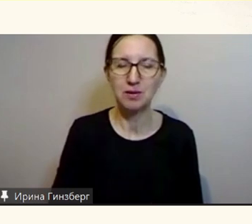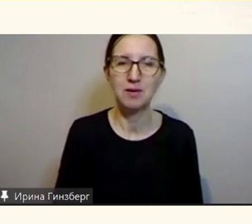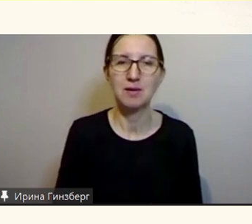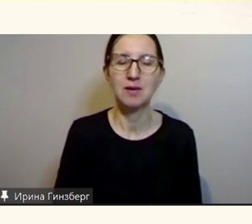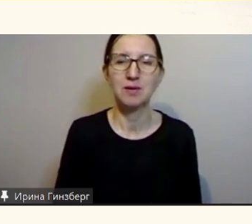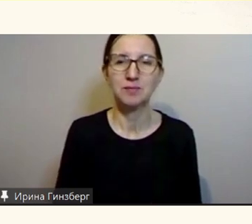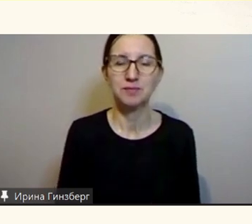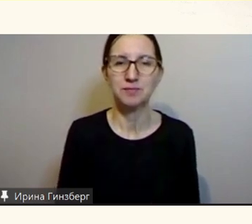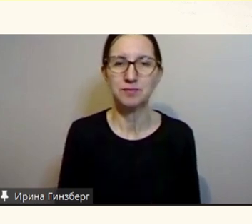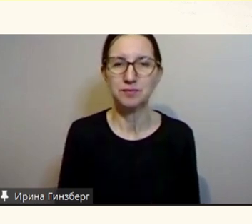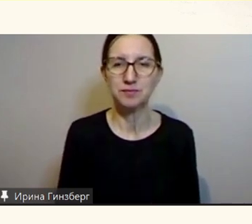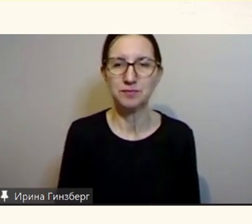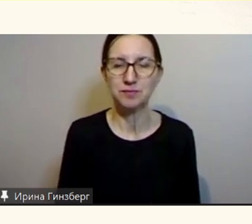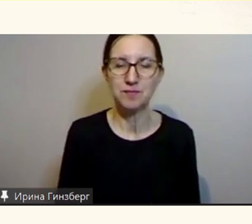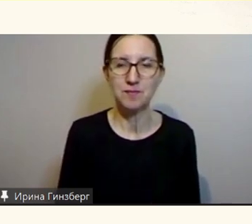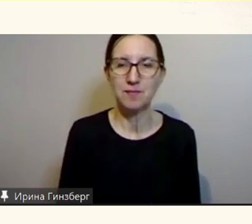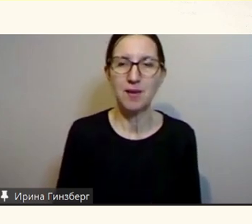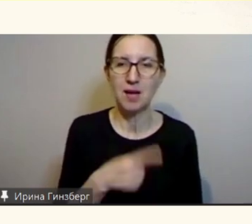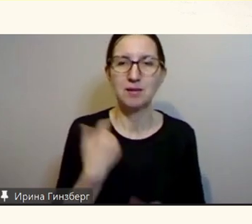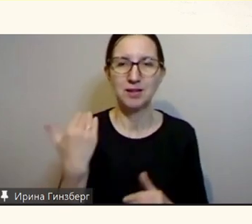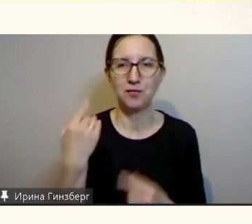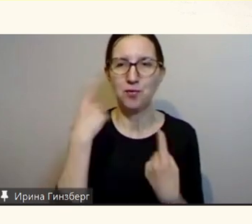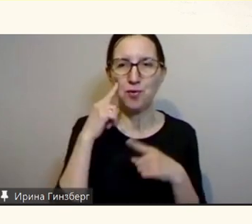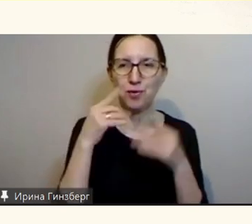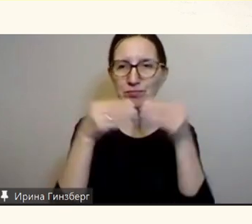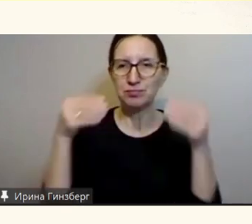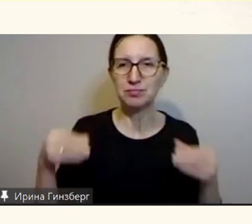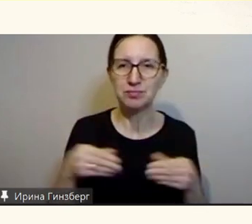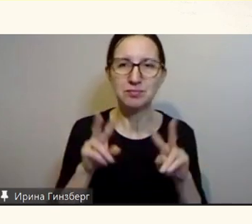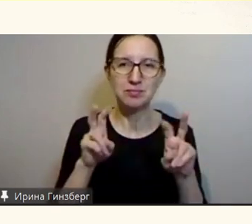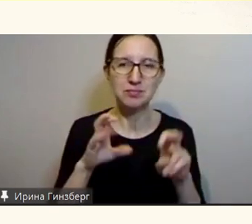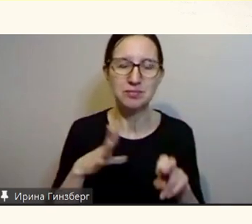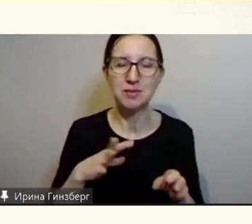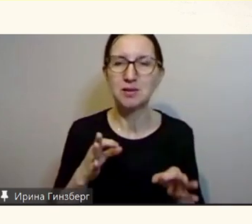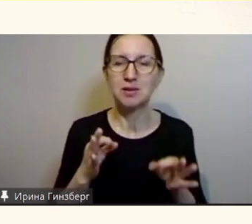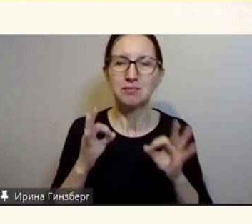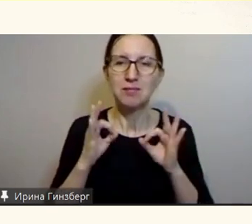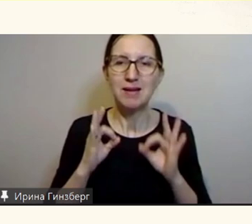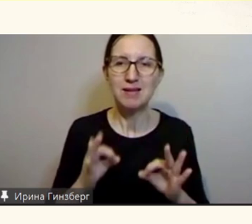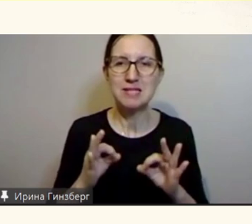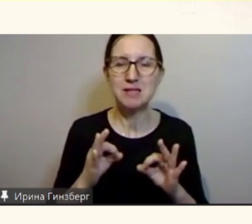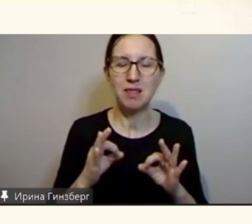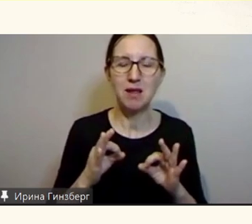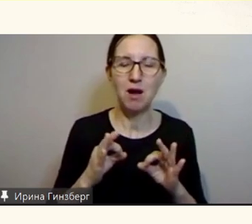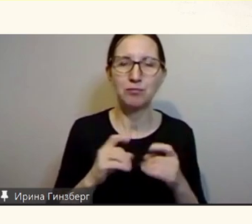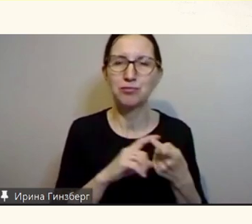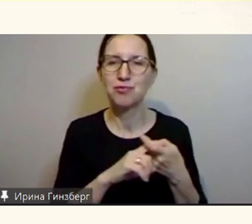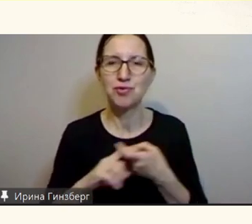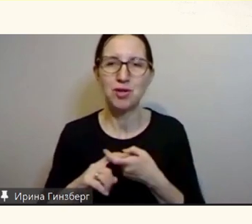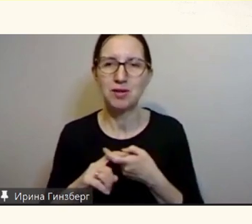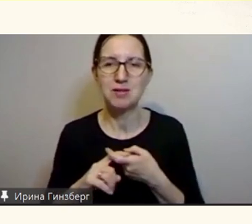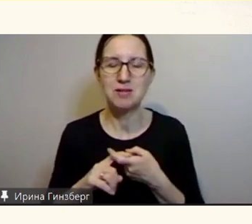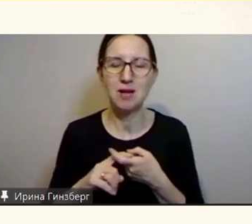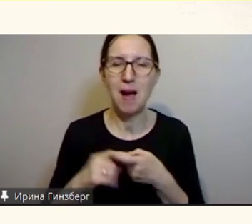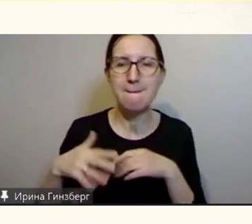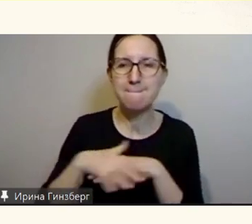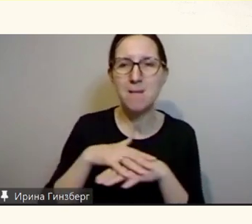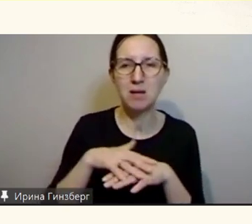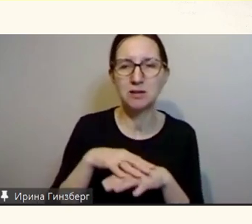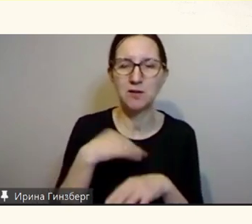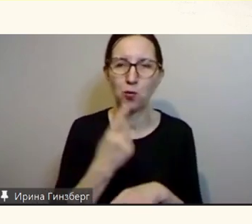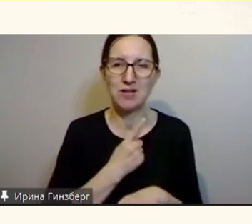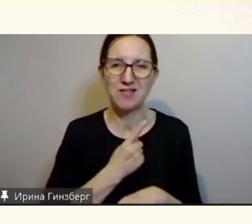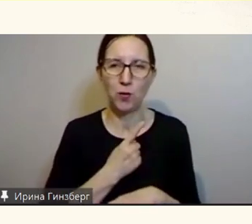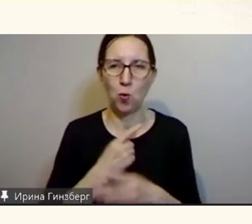WNET, which was a New York television station. They had a laboratory there and they invited artists to